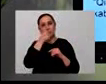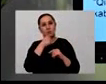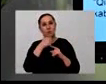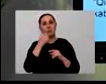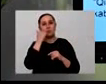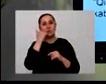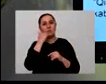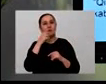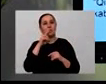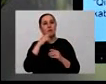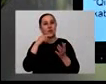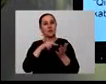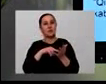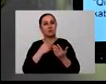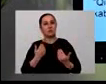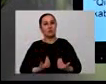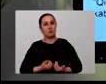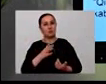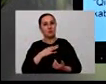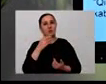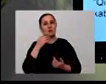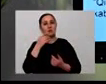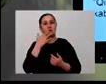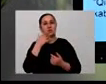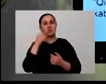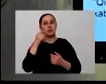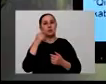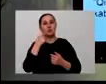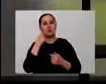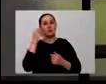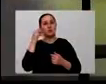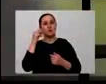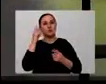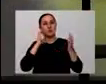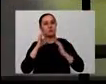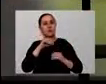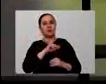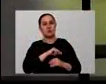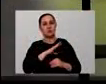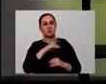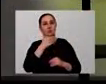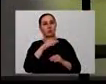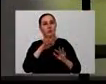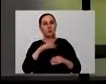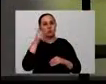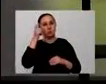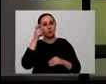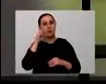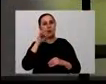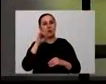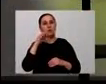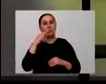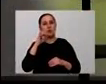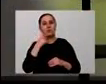1923-1924-yillarda Moskva va Leningradda yashadi. Sharq tillari institutida ishladi. U yerda turk, arab,